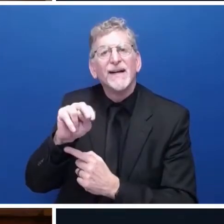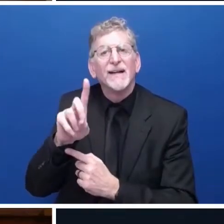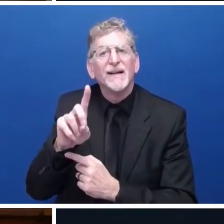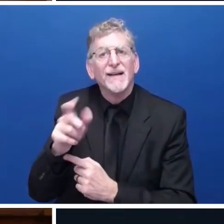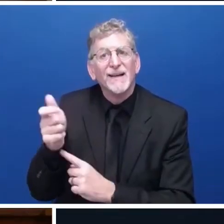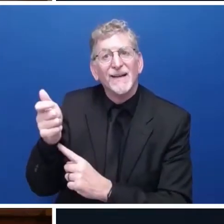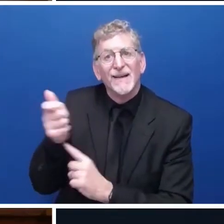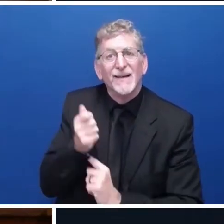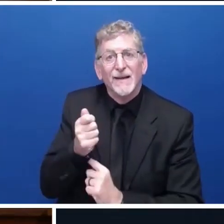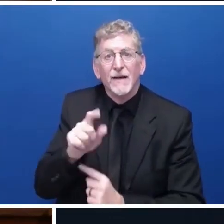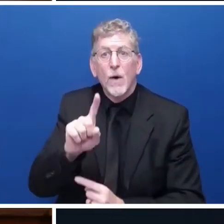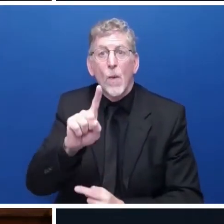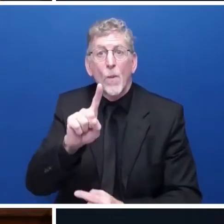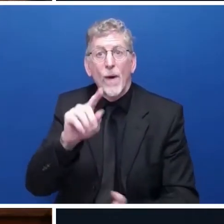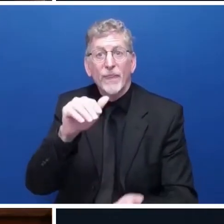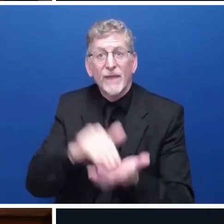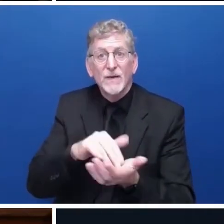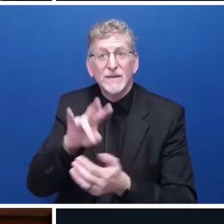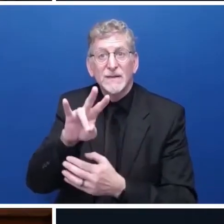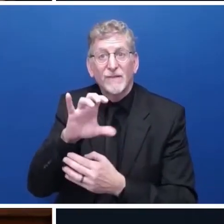$1,776.